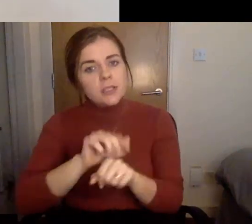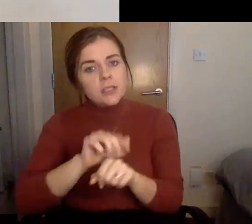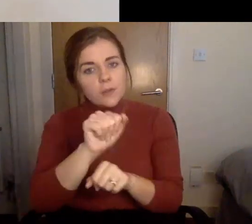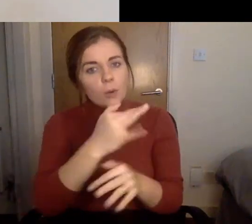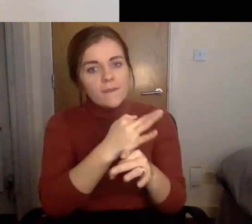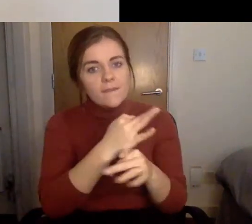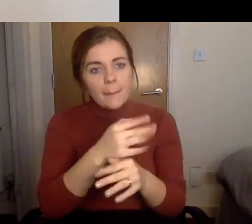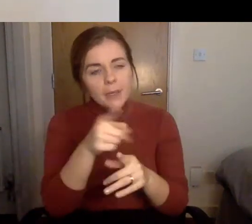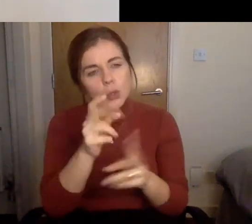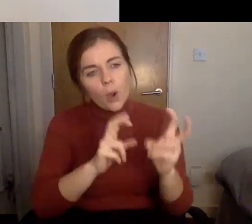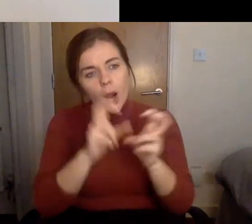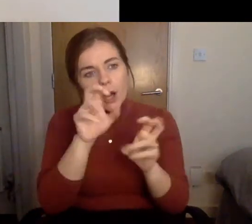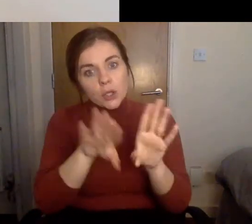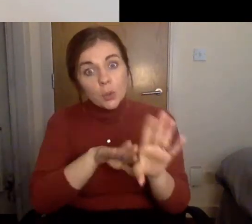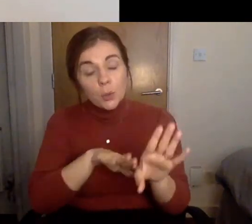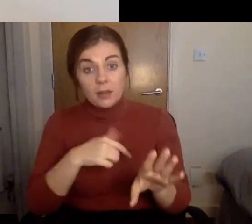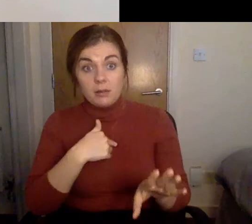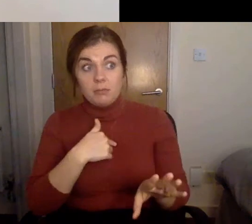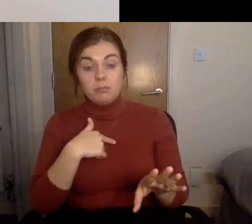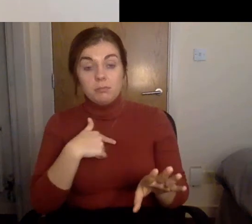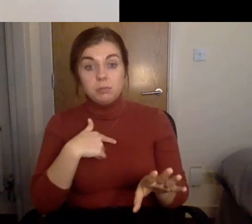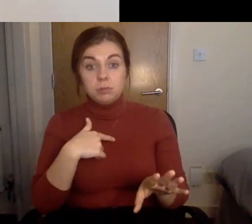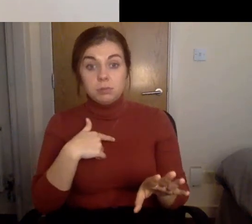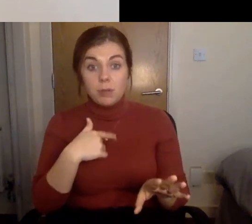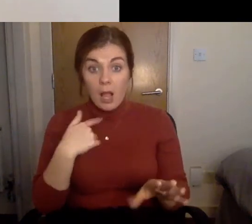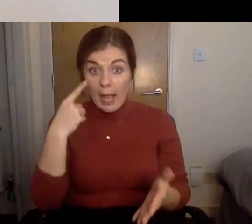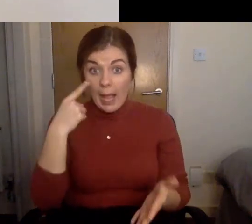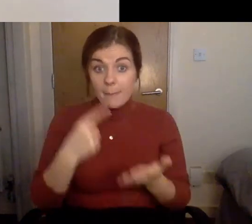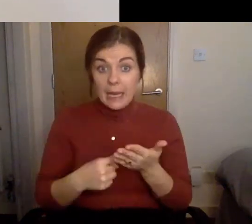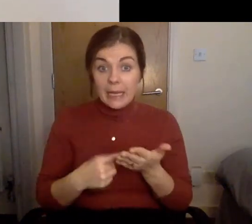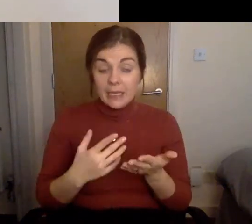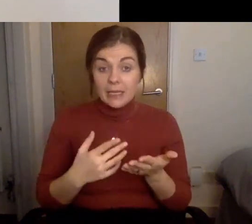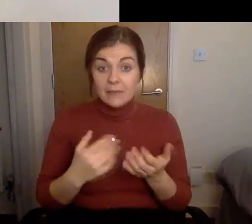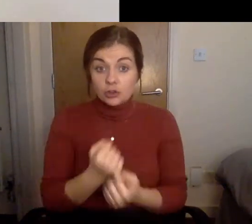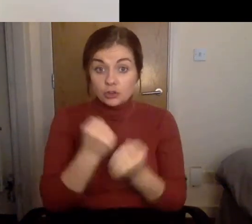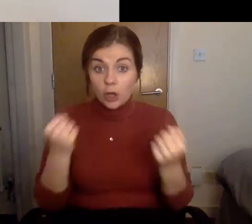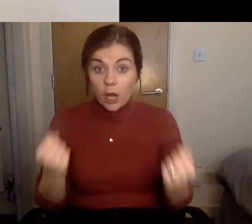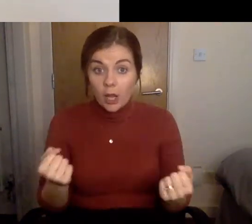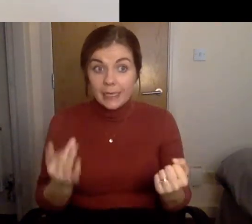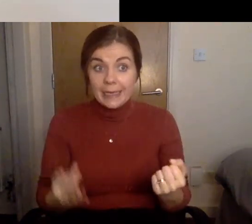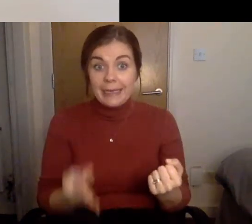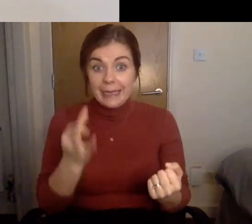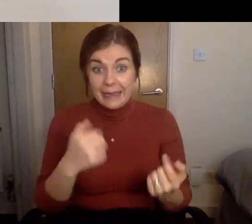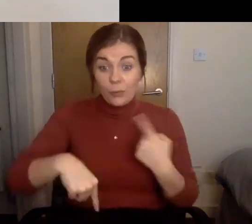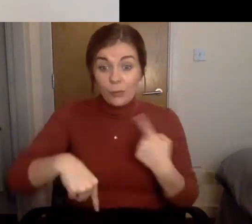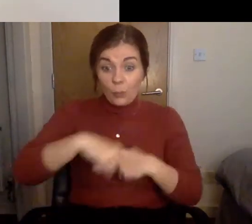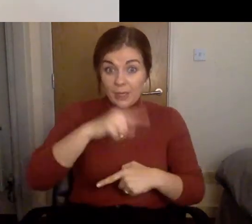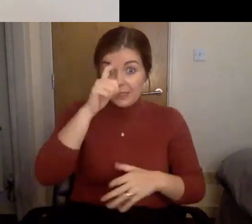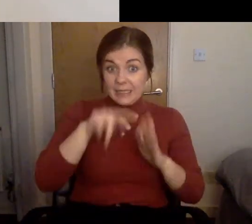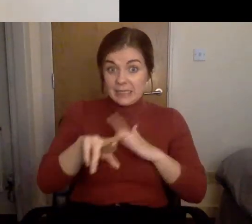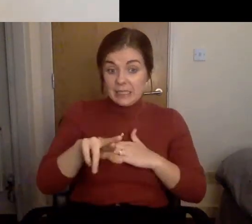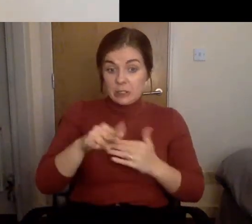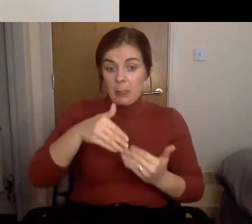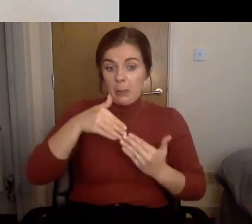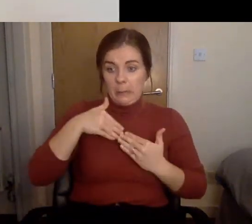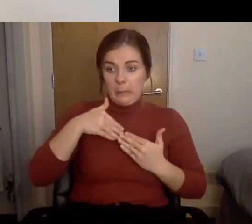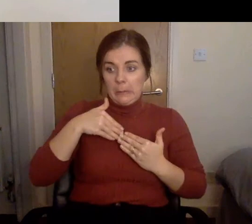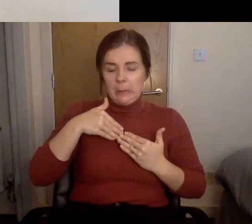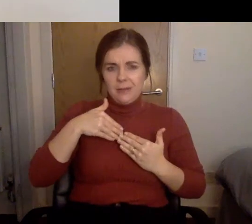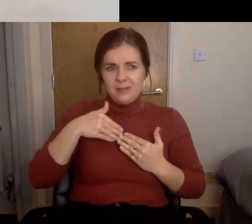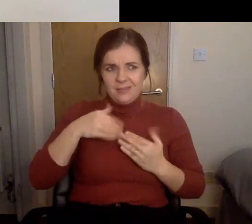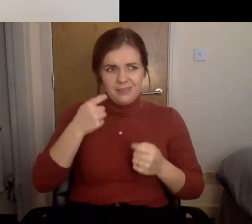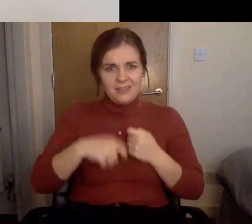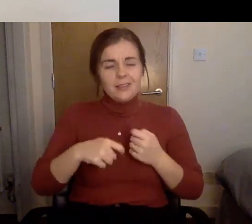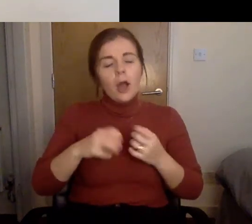argue with? Like, I believe strongly that if we're not sharing some of ourselves, of course we maintain a